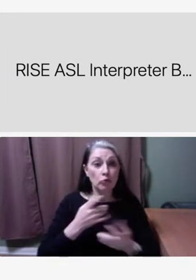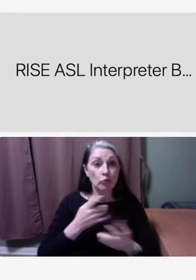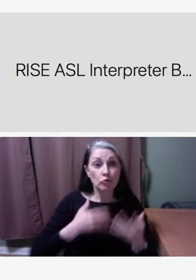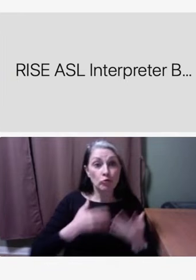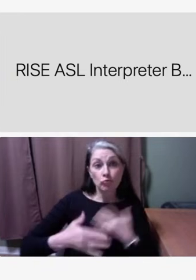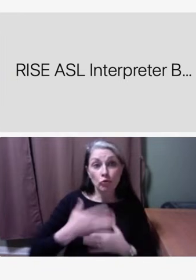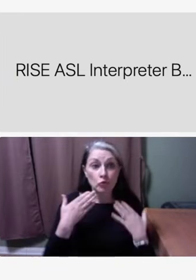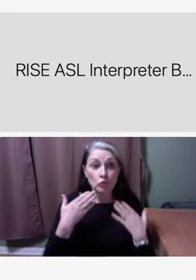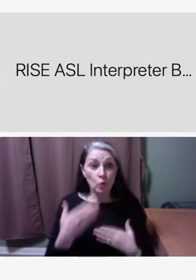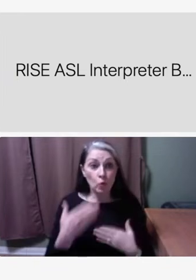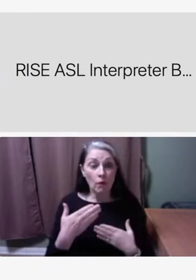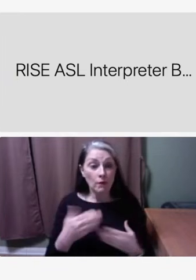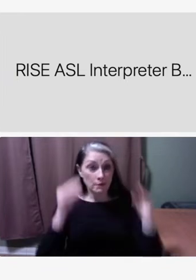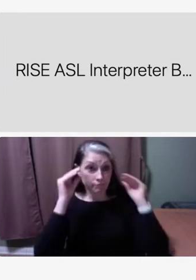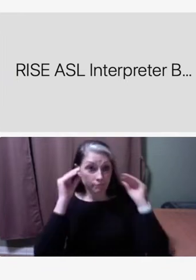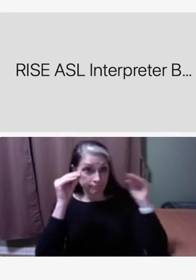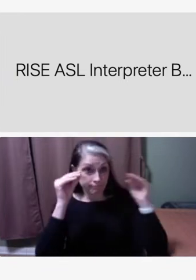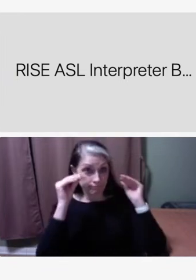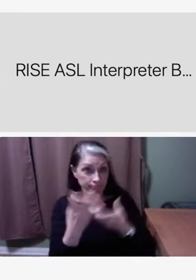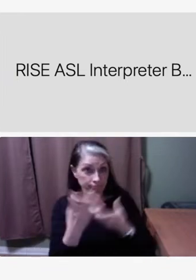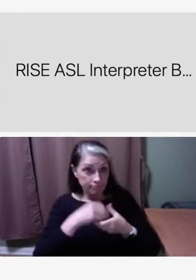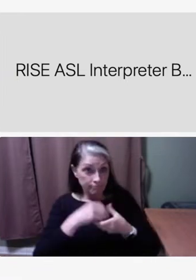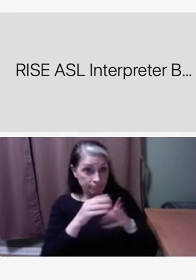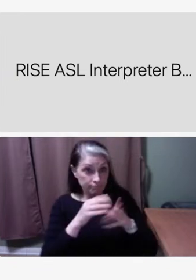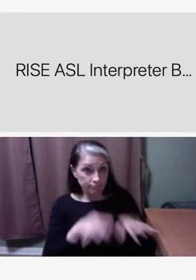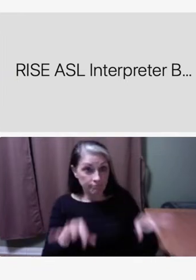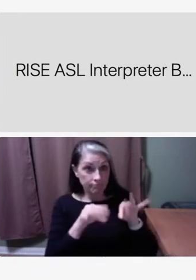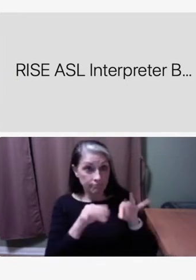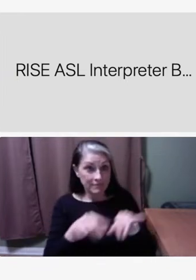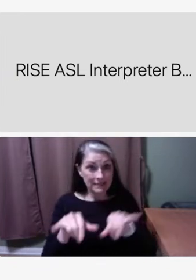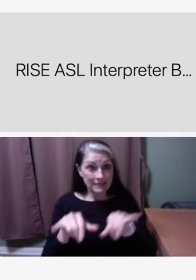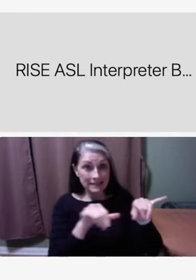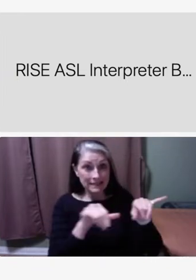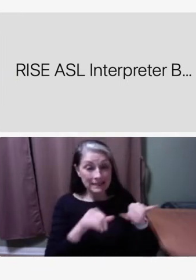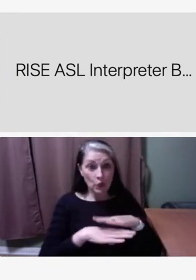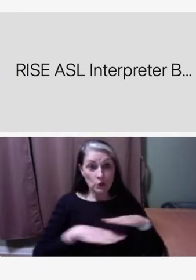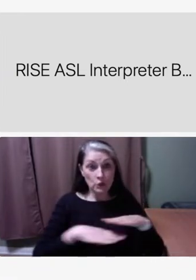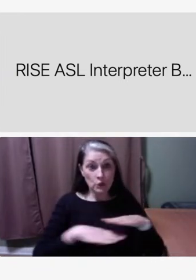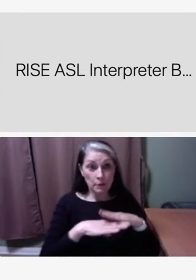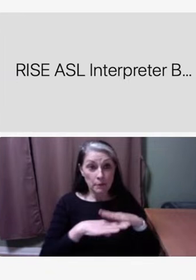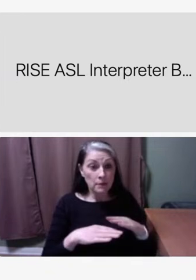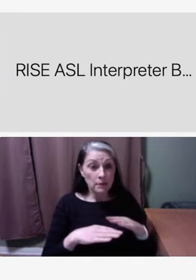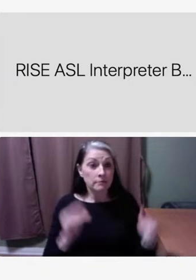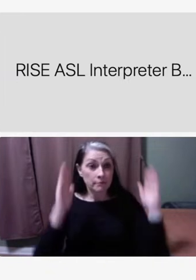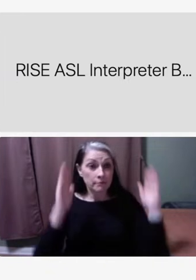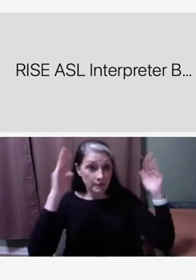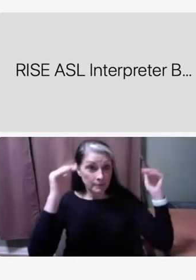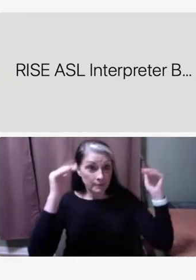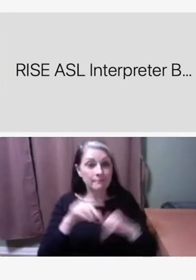engaging, relevant, standards-based instruction coupled with high expectations and necessary supports.